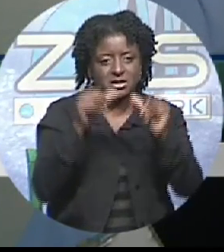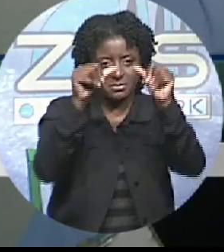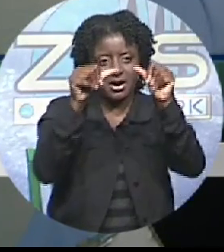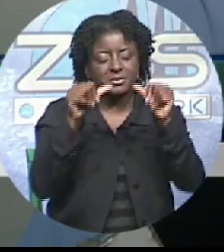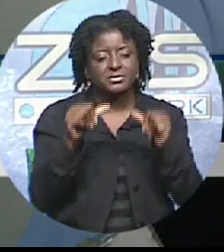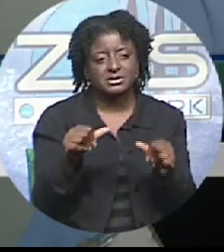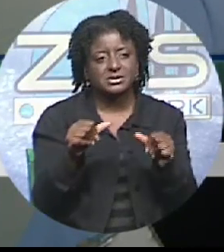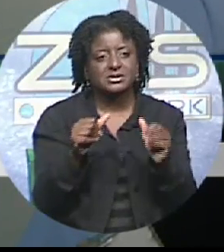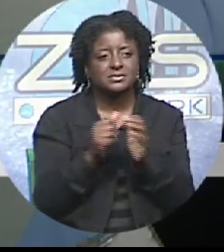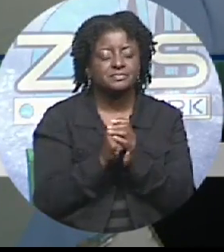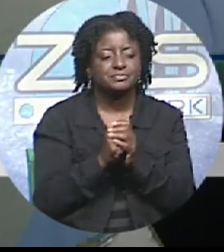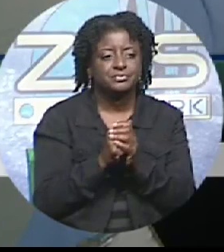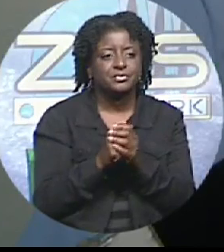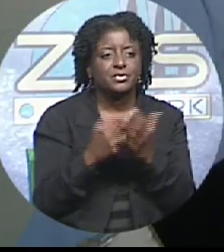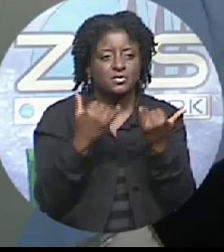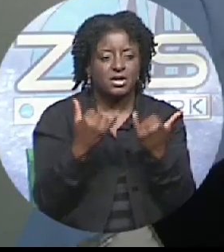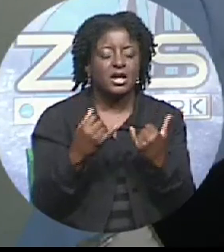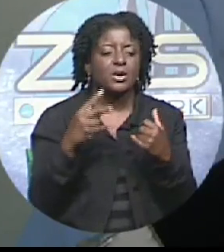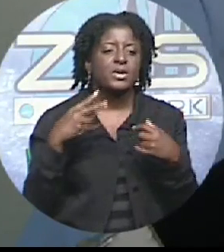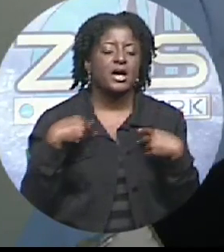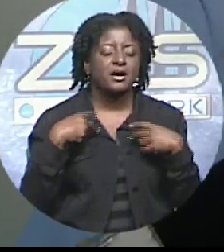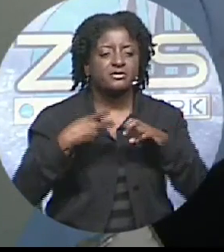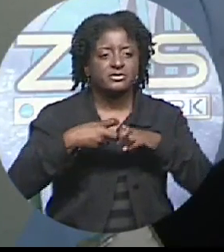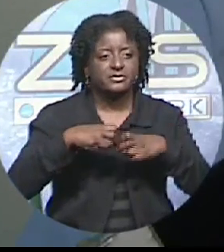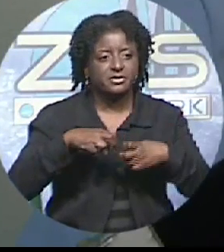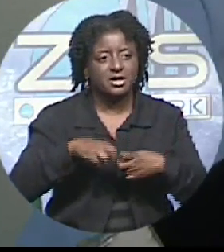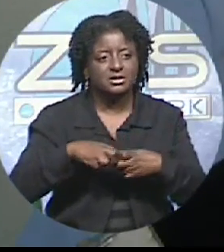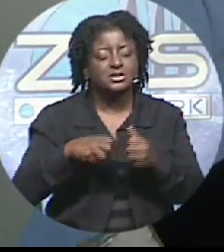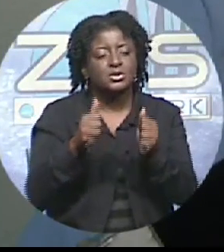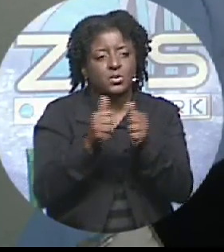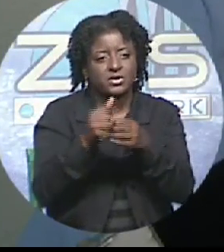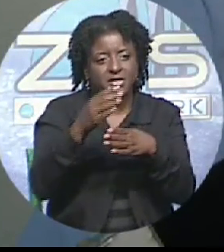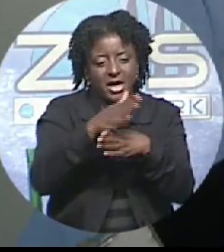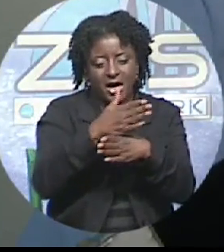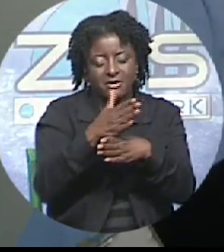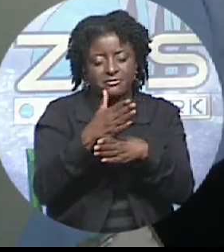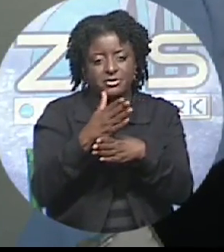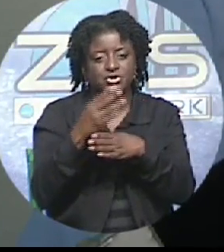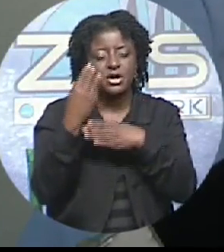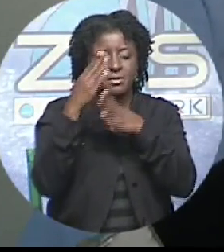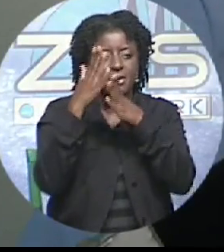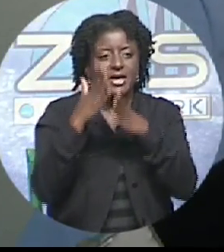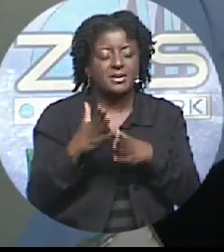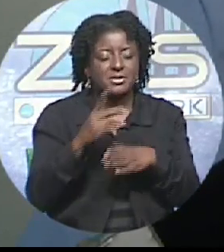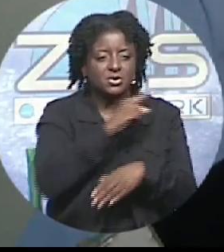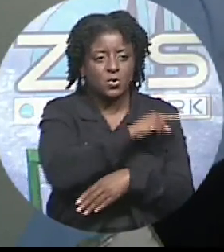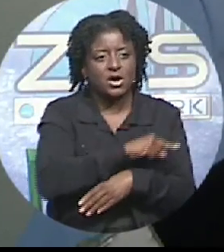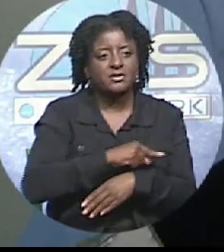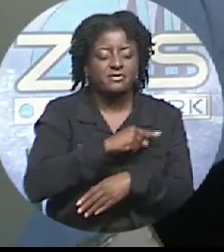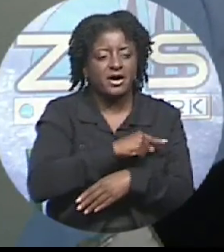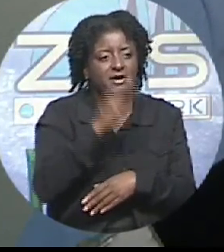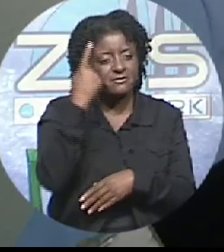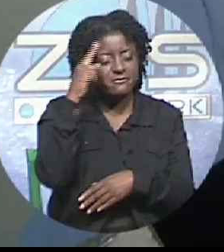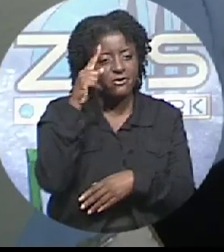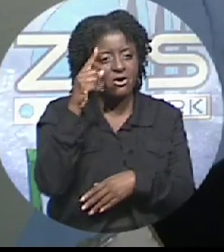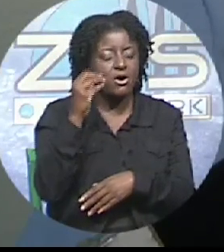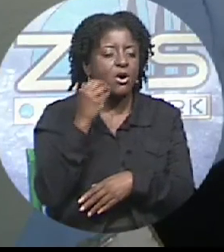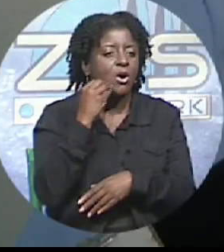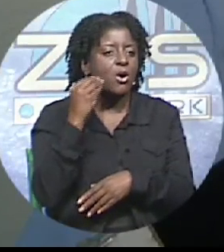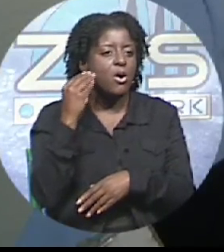have difficulty with the average Bahamian qualifying for mortgages now.